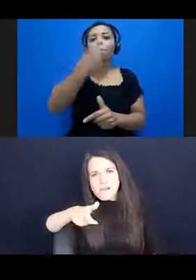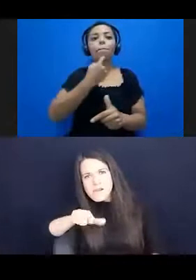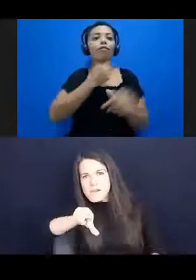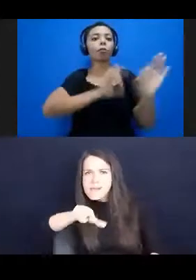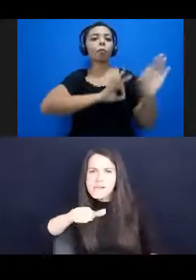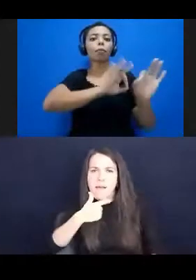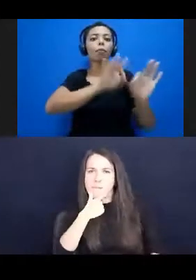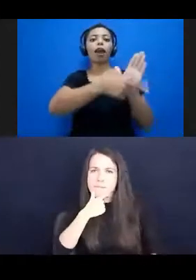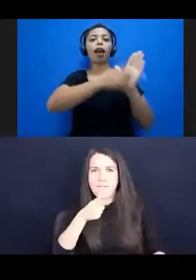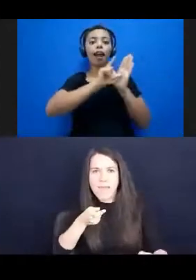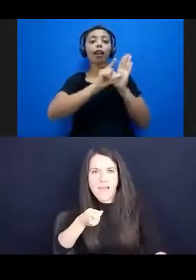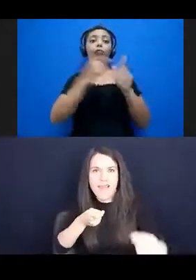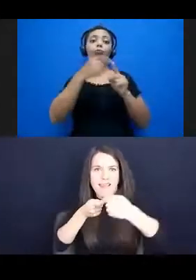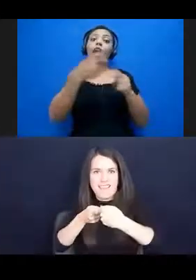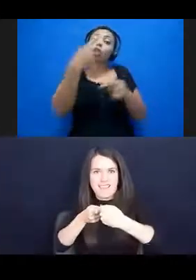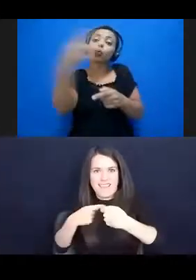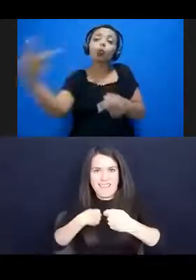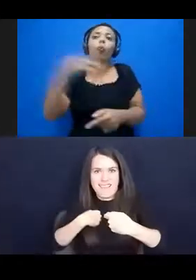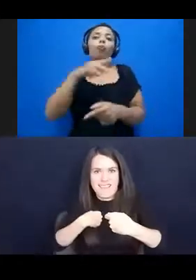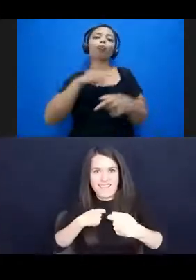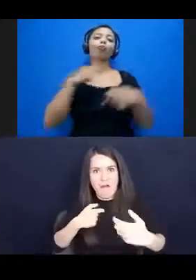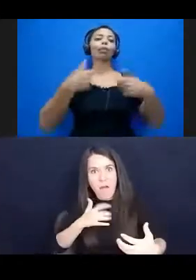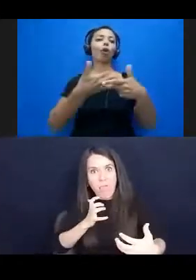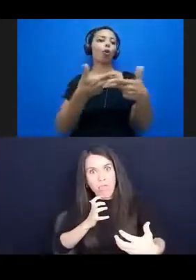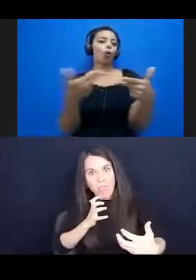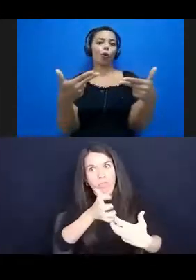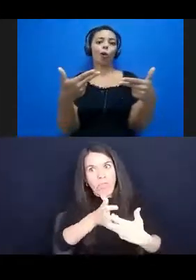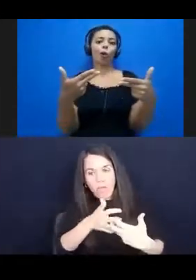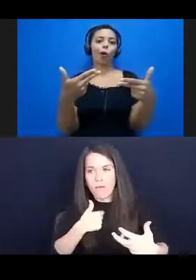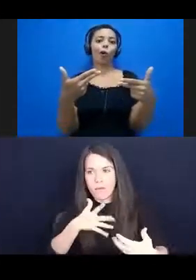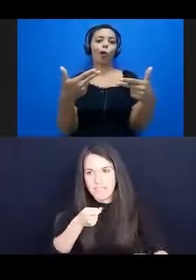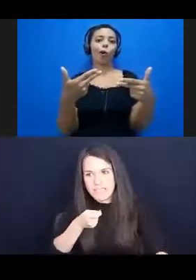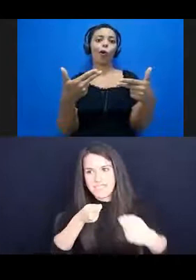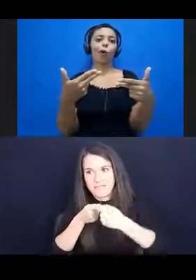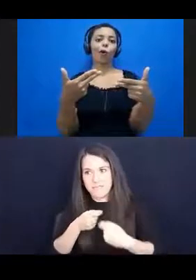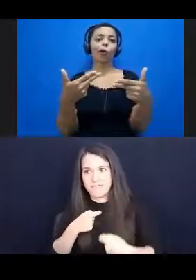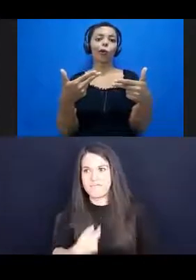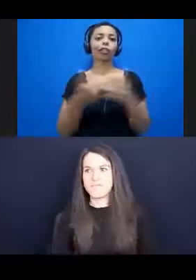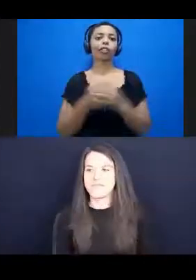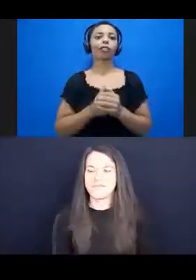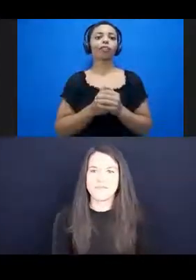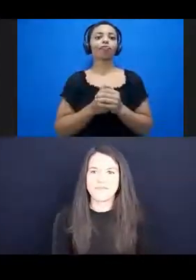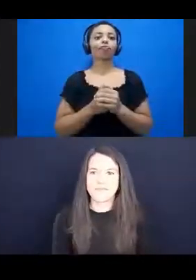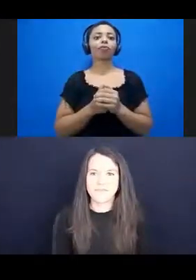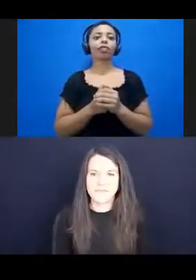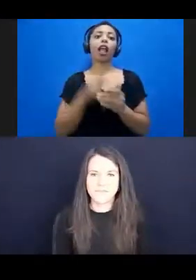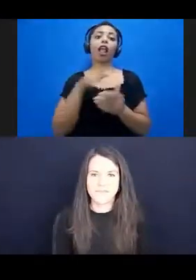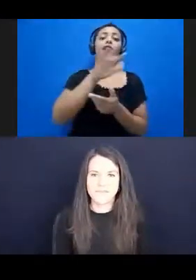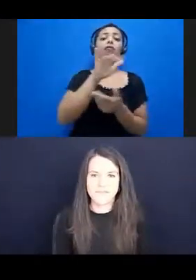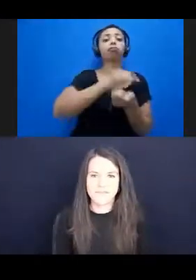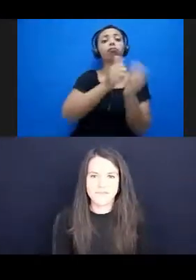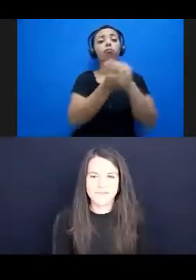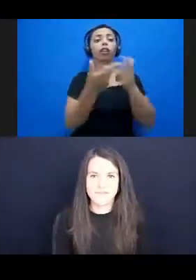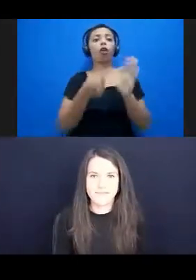users' needs and not just having one size fits all. And we've given an example of the